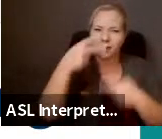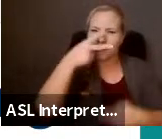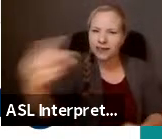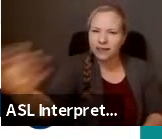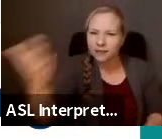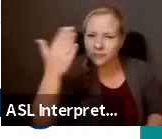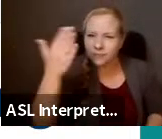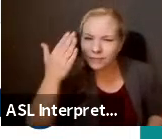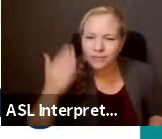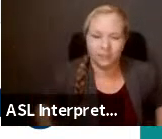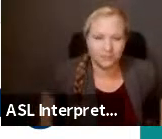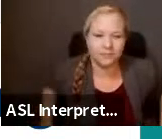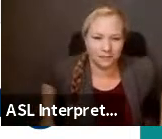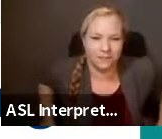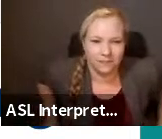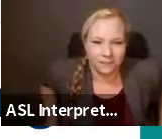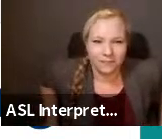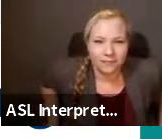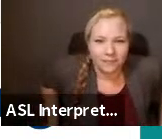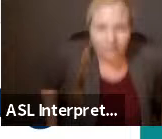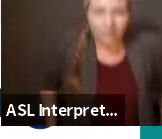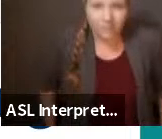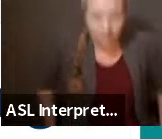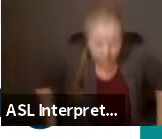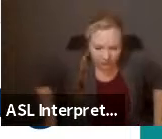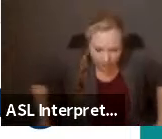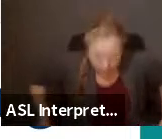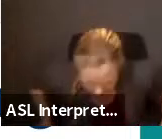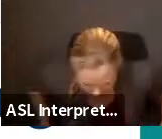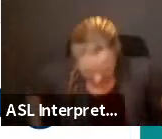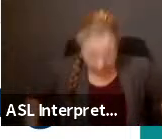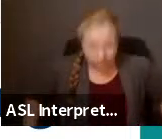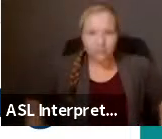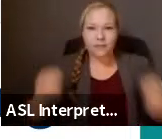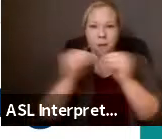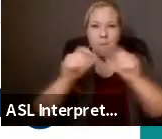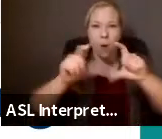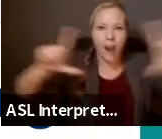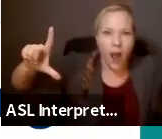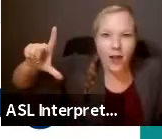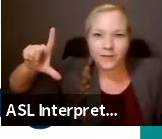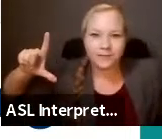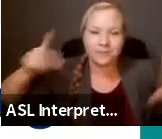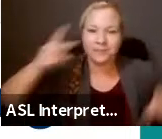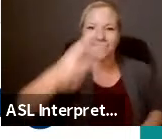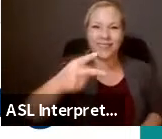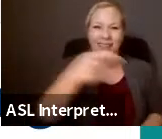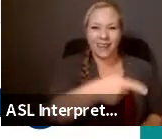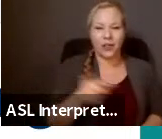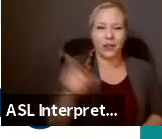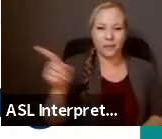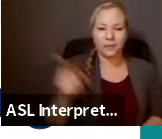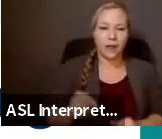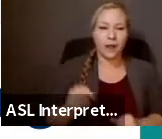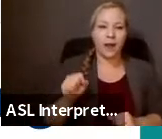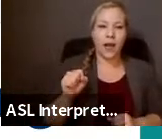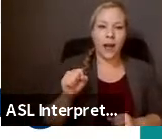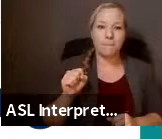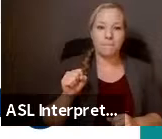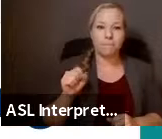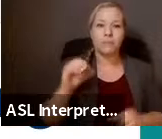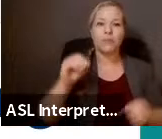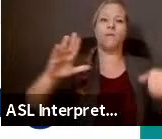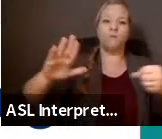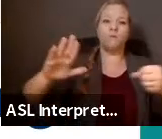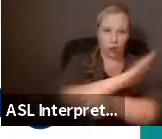little. There you go. Yeah, there we go. So Thank it's you. a little bit larger there. So again, full interchange